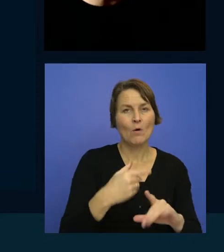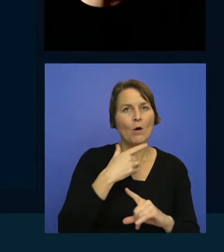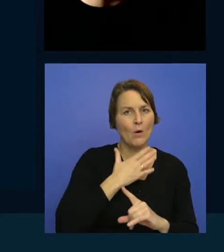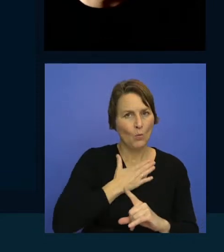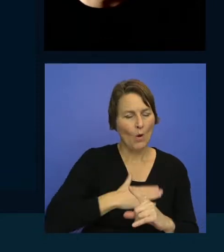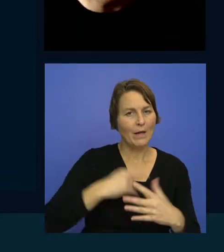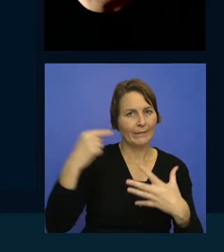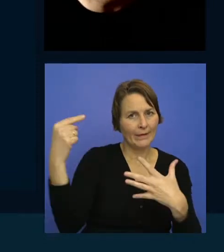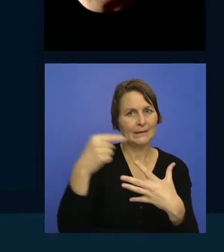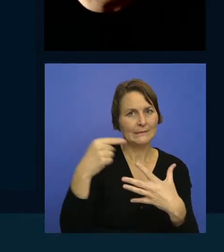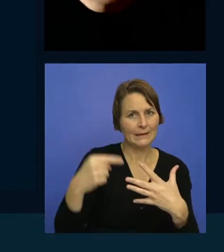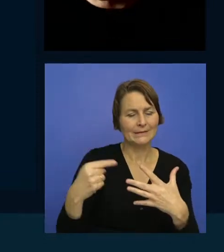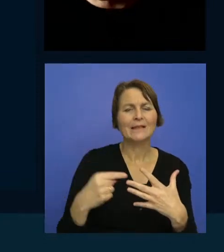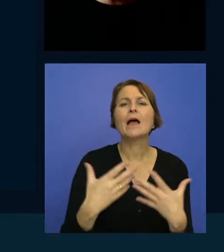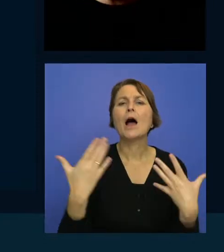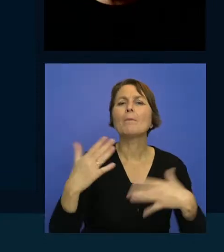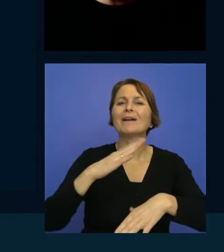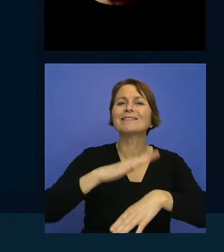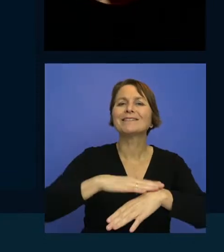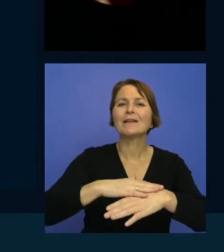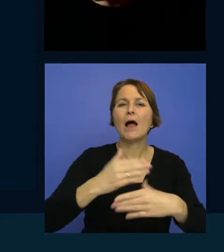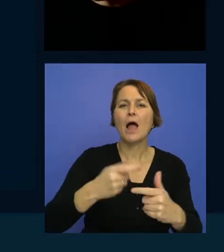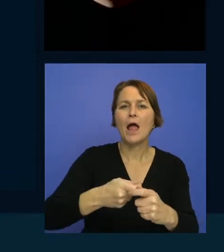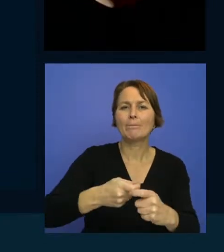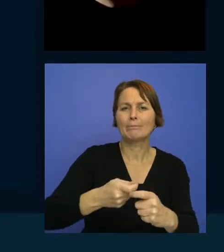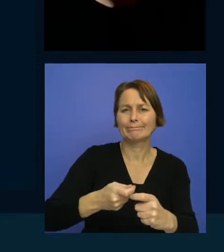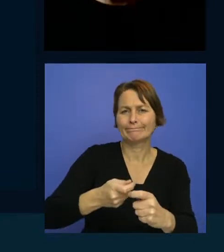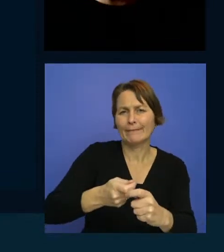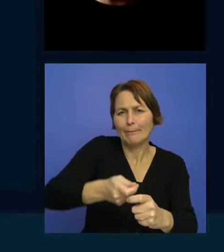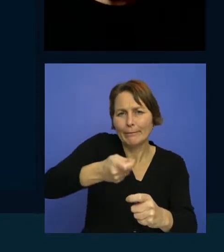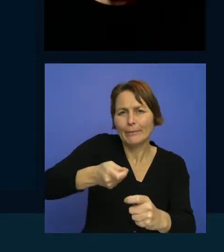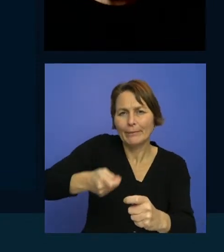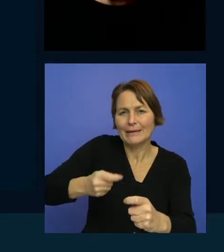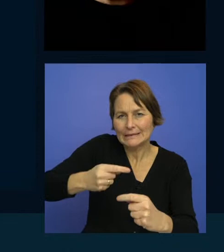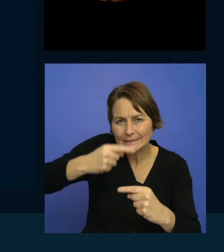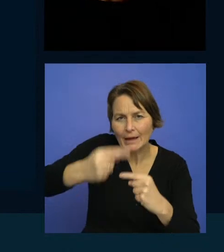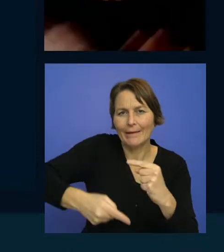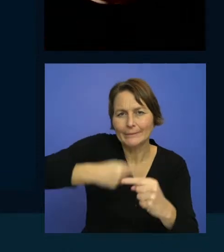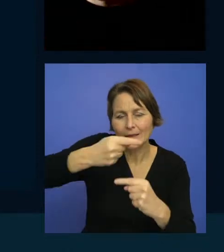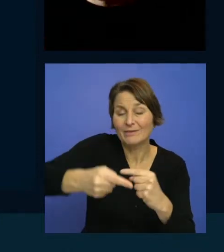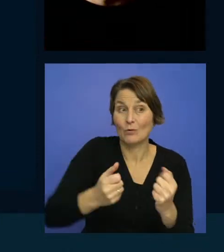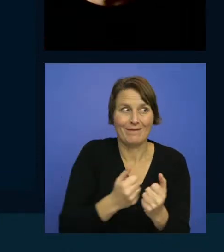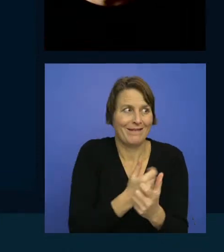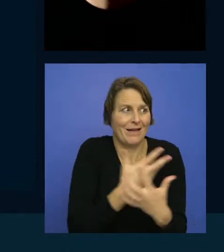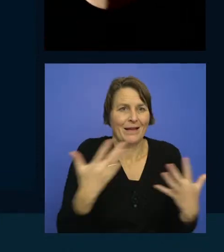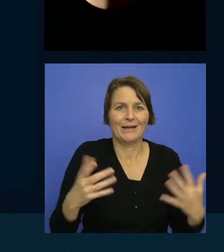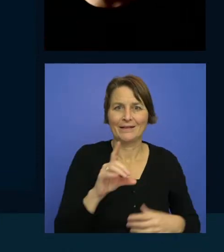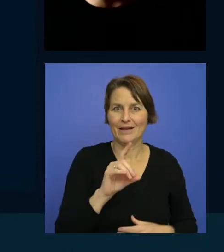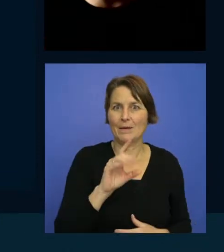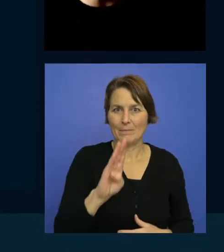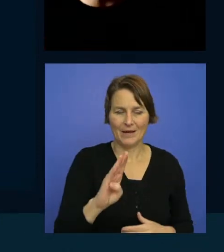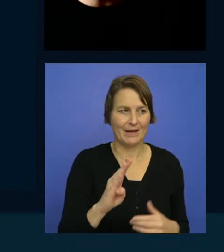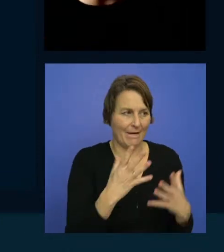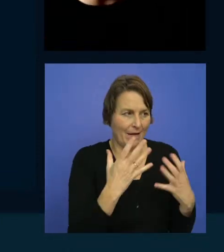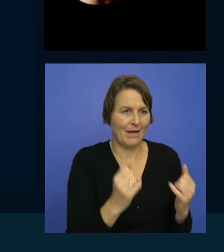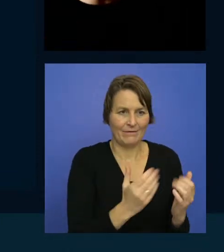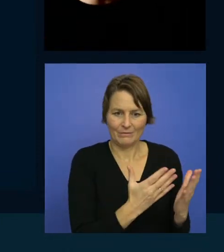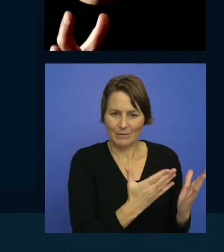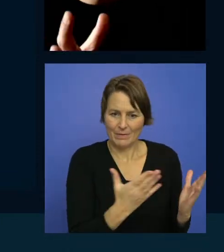throughput, right? In fact, Cosmos DB is the only operational database of any kind worldwide that doesn't just guarantee